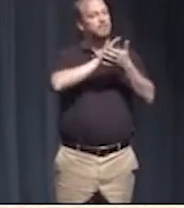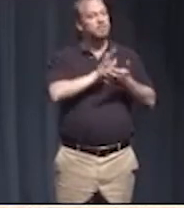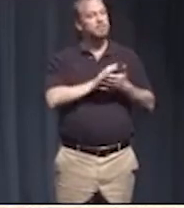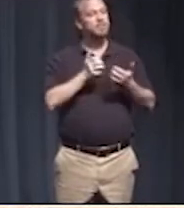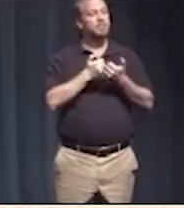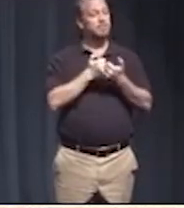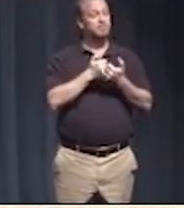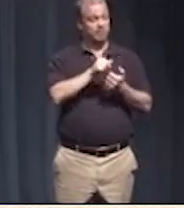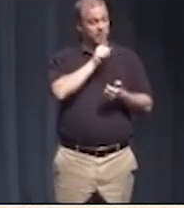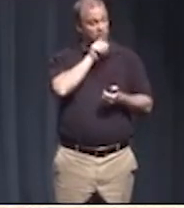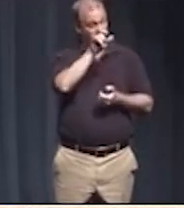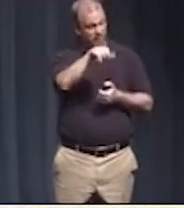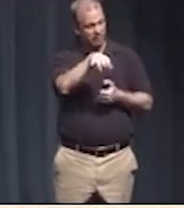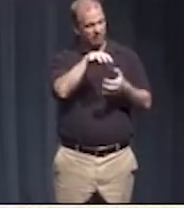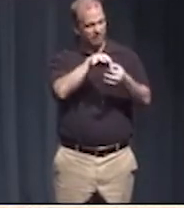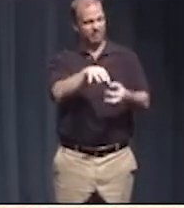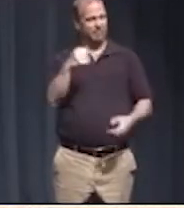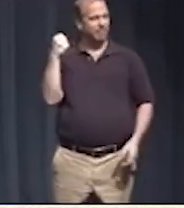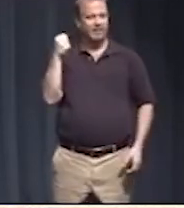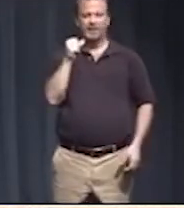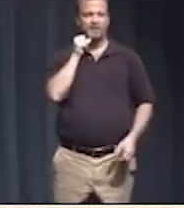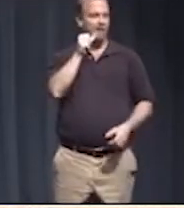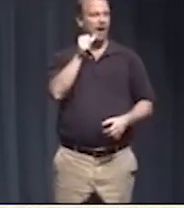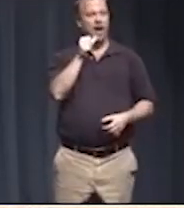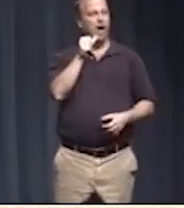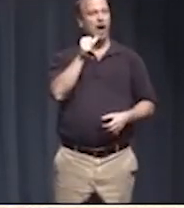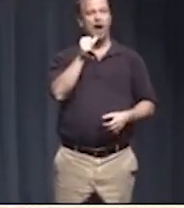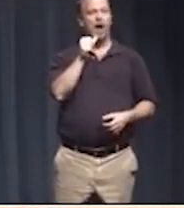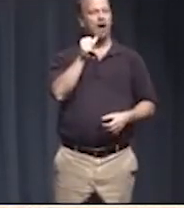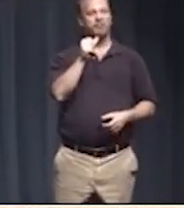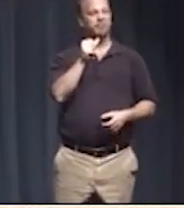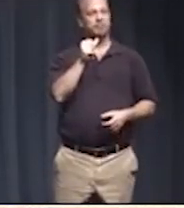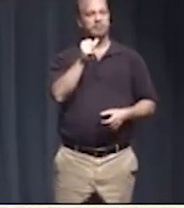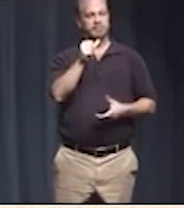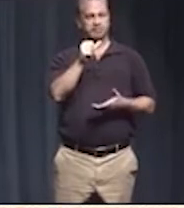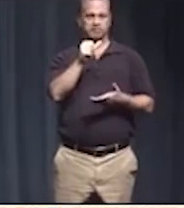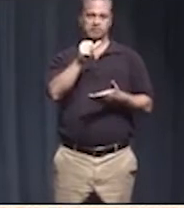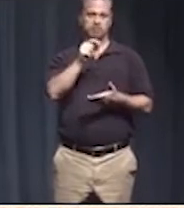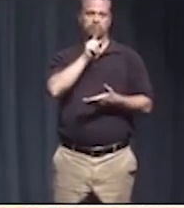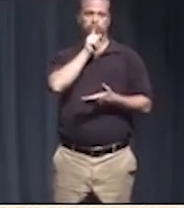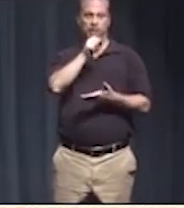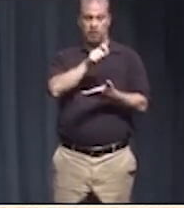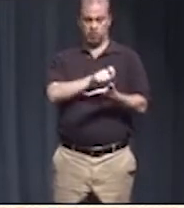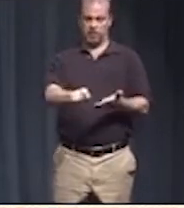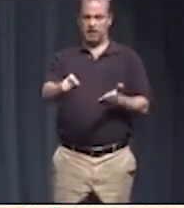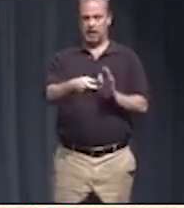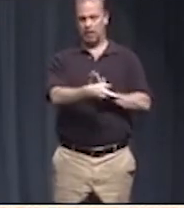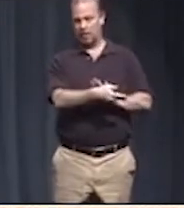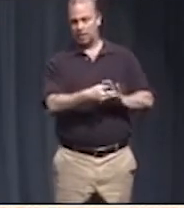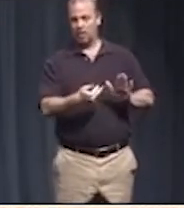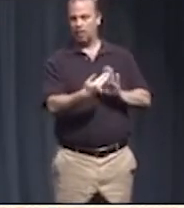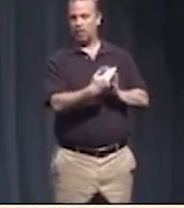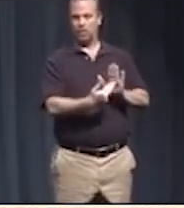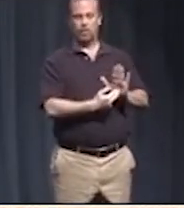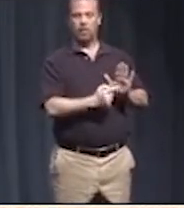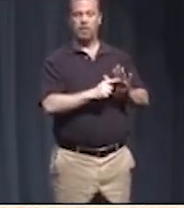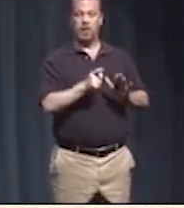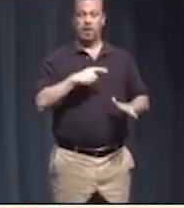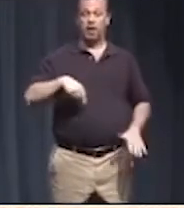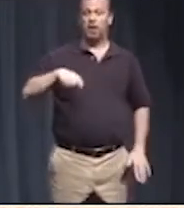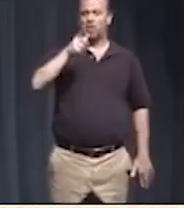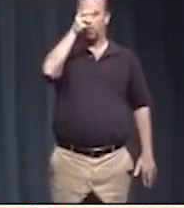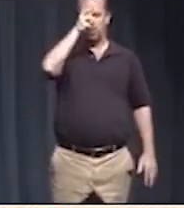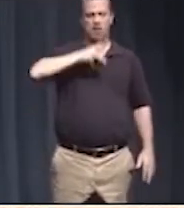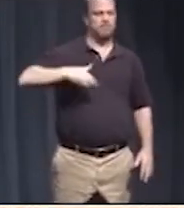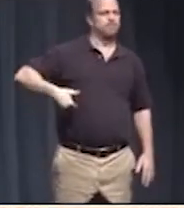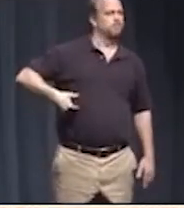things apply? They're not really written down anywhere, unless you go to some of these websites. But they're not really written down anywhere. But us as guys, we know